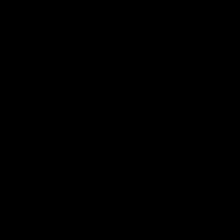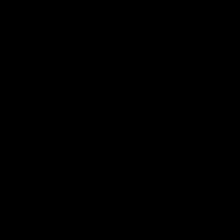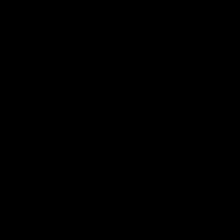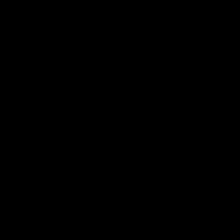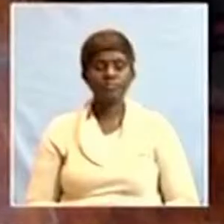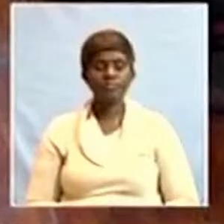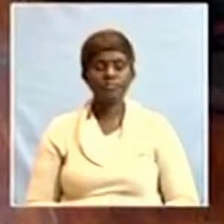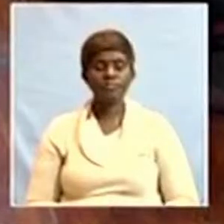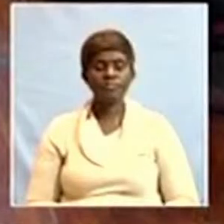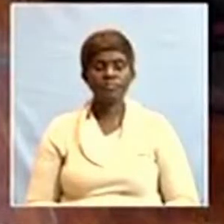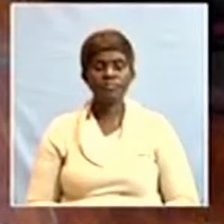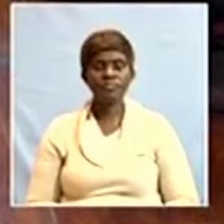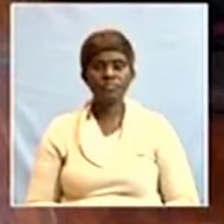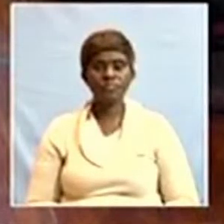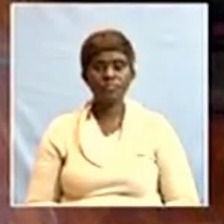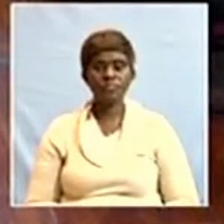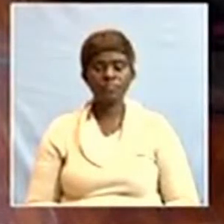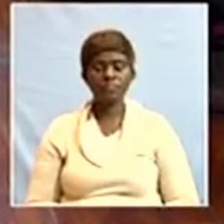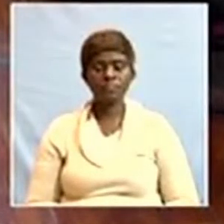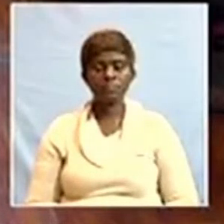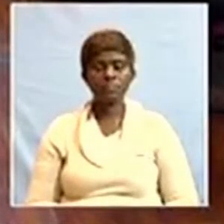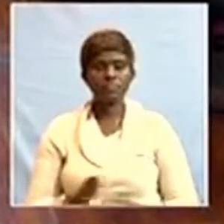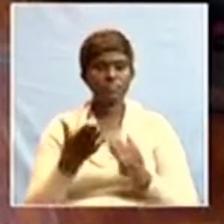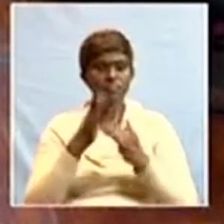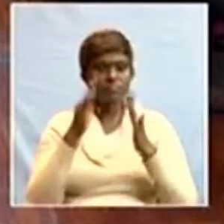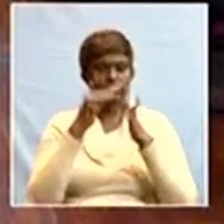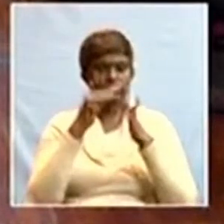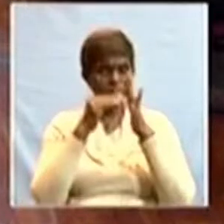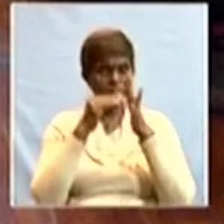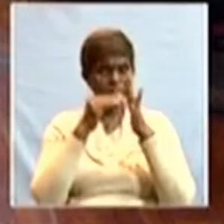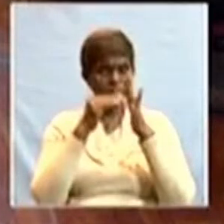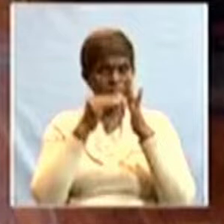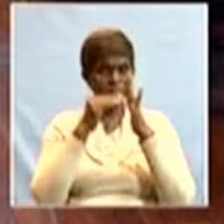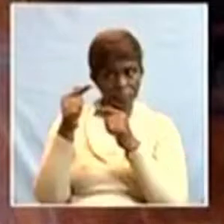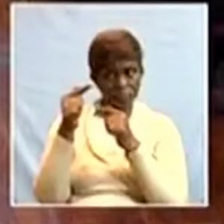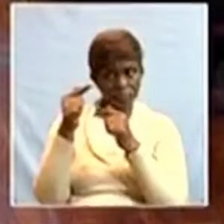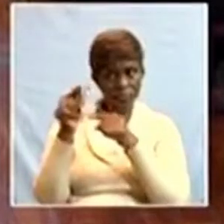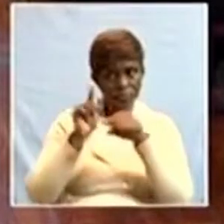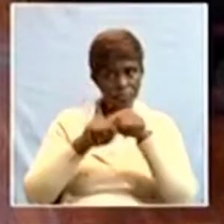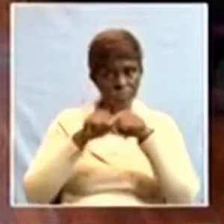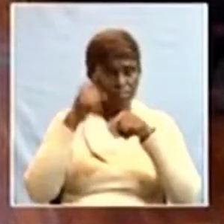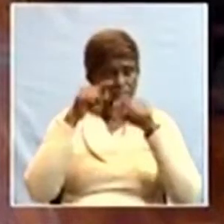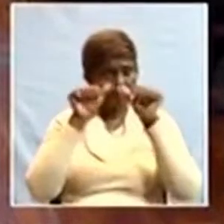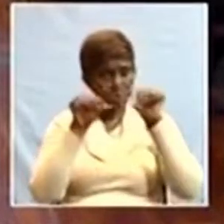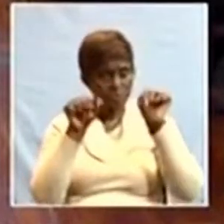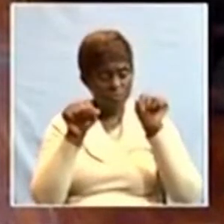Are those guidelines shared with the Auditor General or during audit?